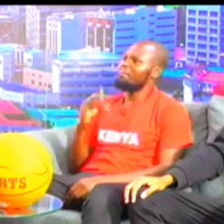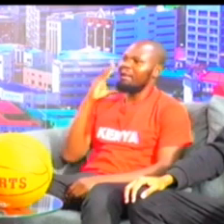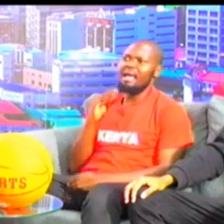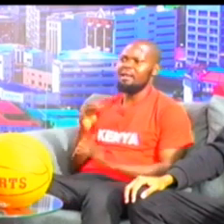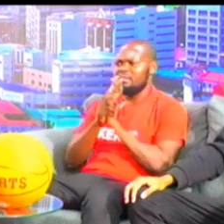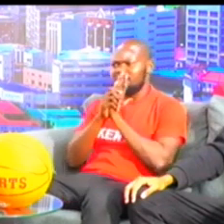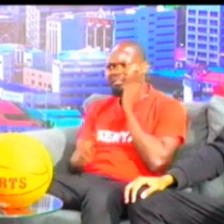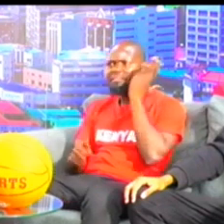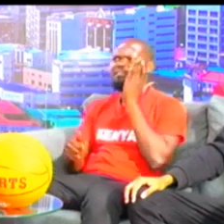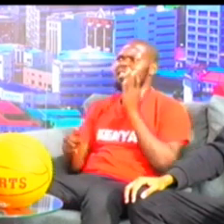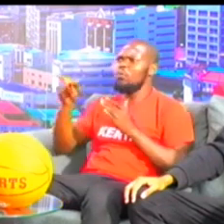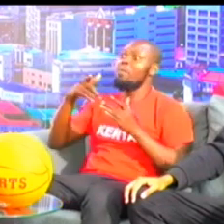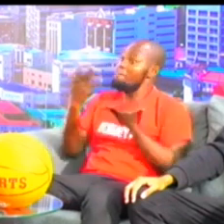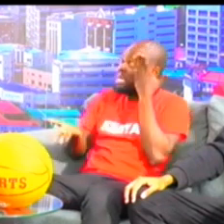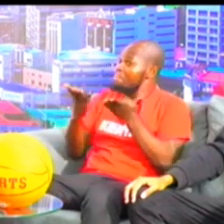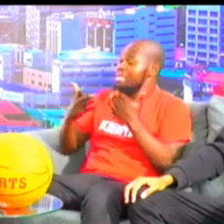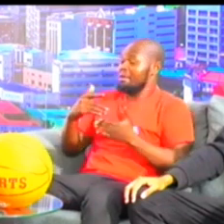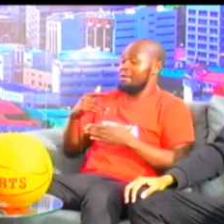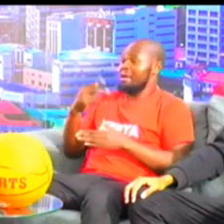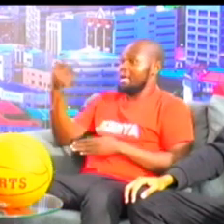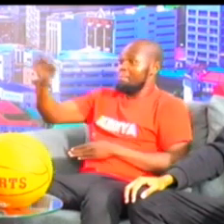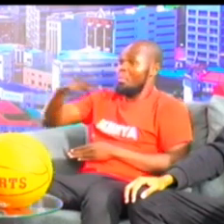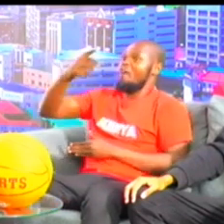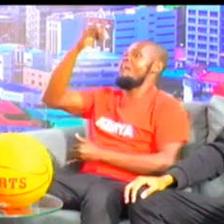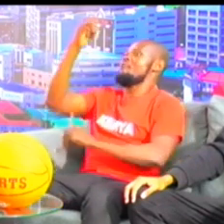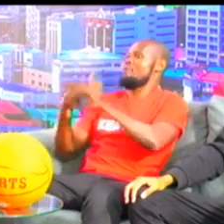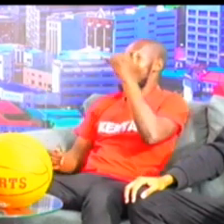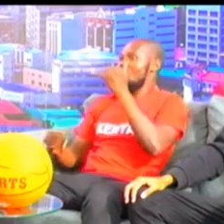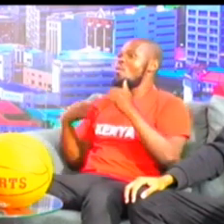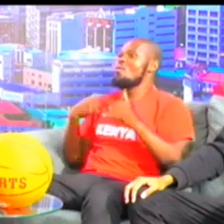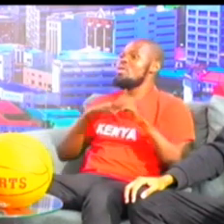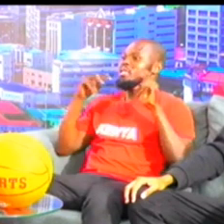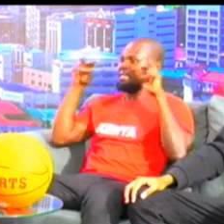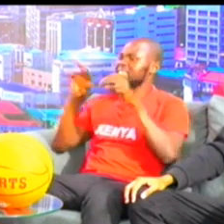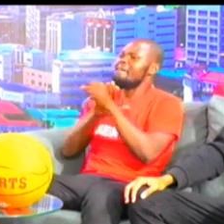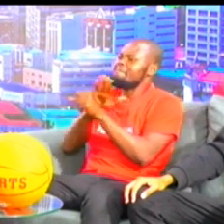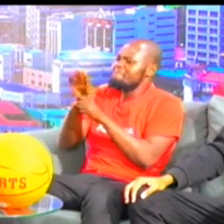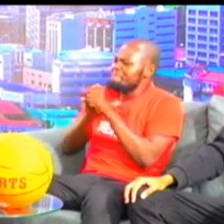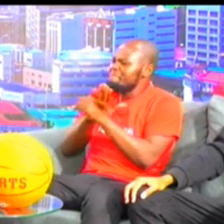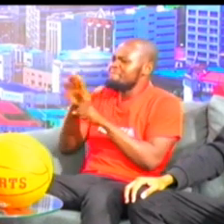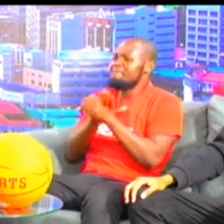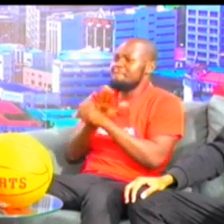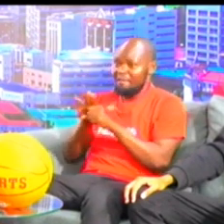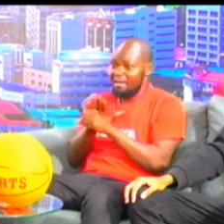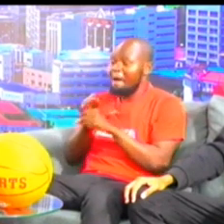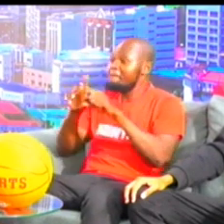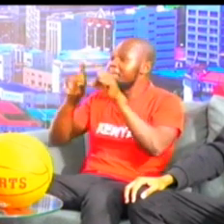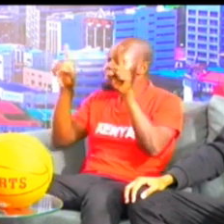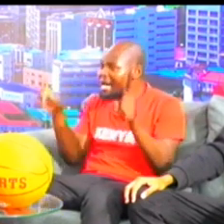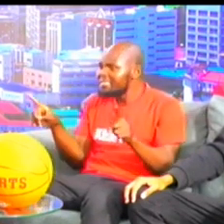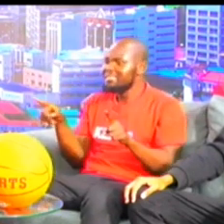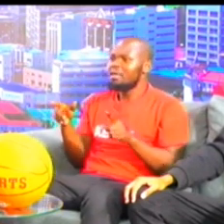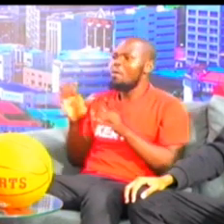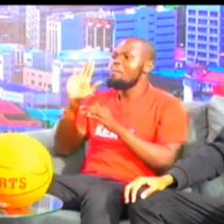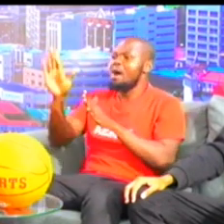So I think they have a very, very big experience when it comes to the game. That when they were both in the finals,